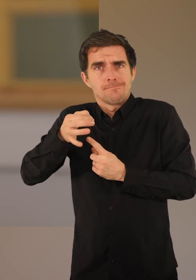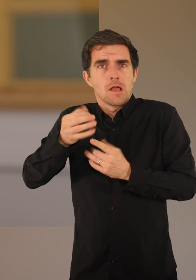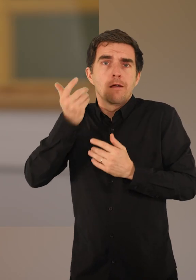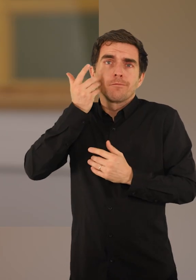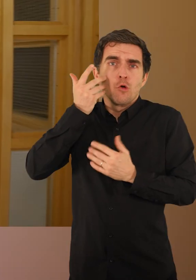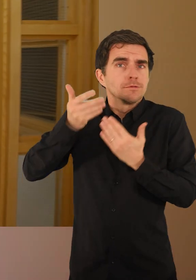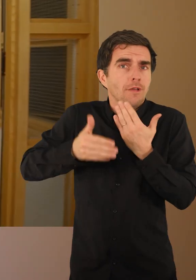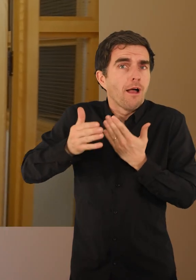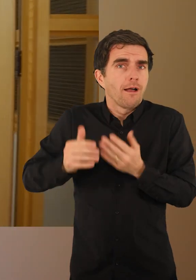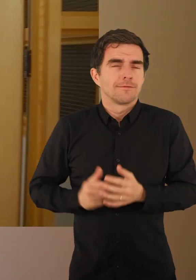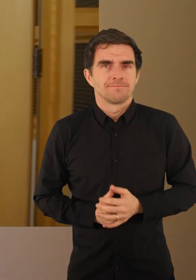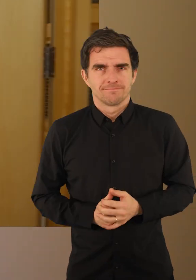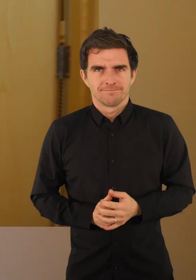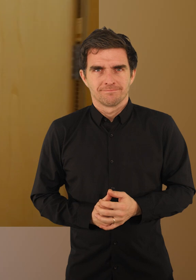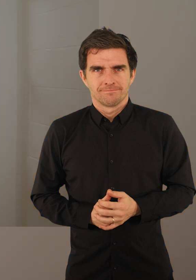difference in the future.